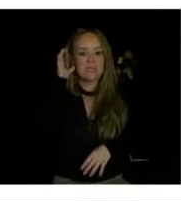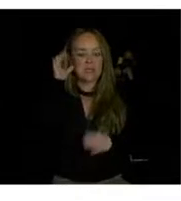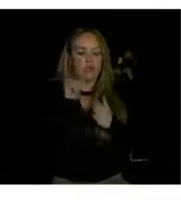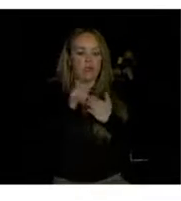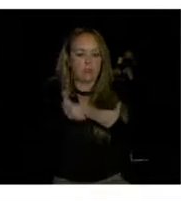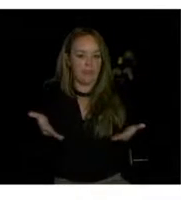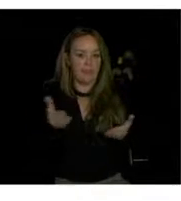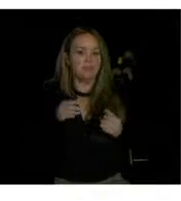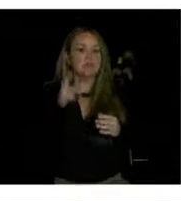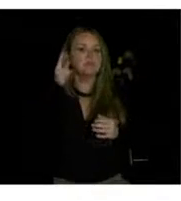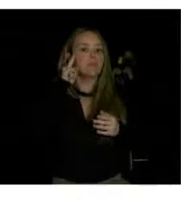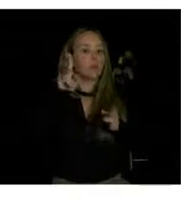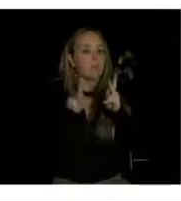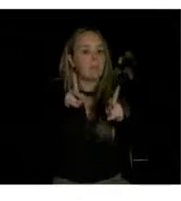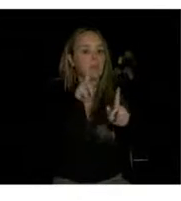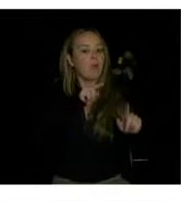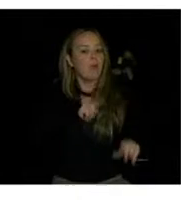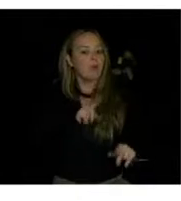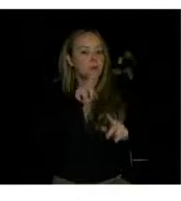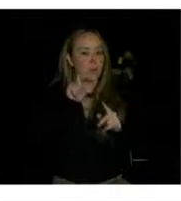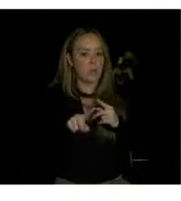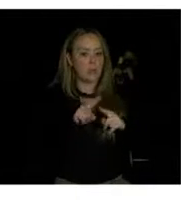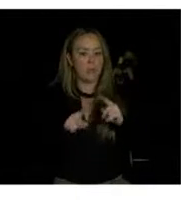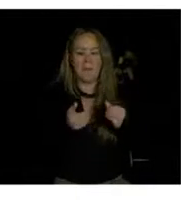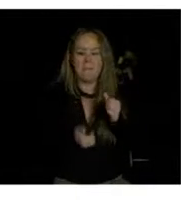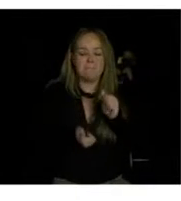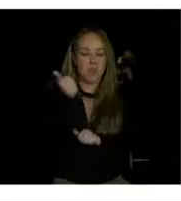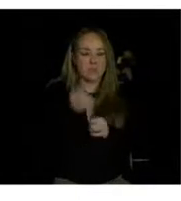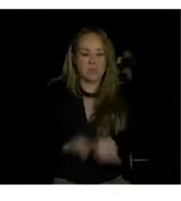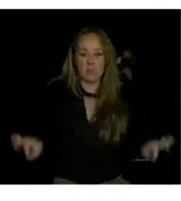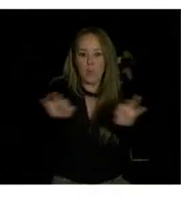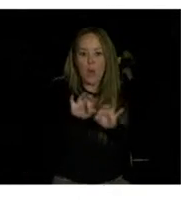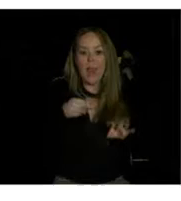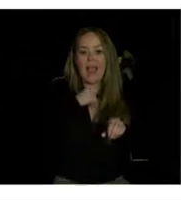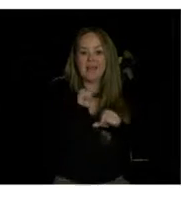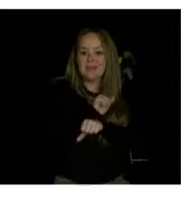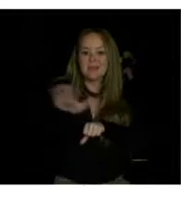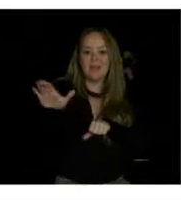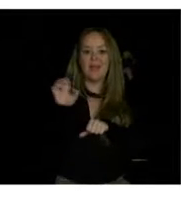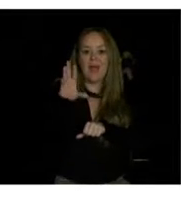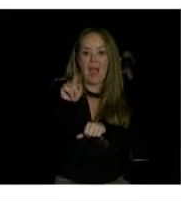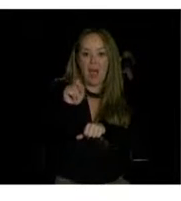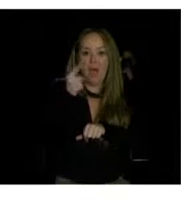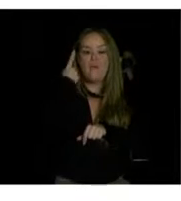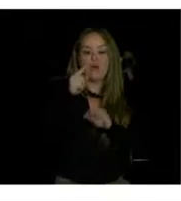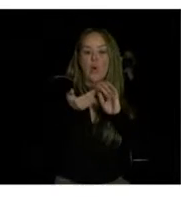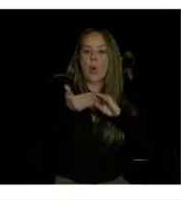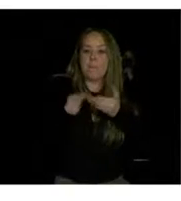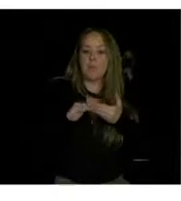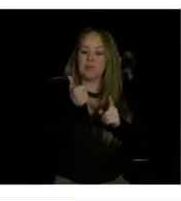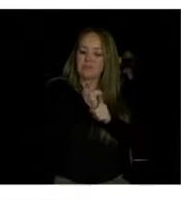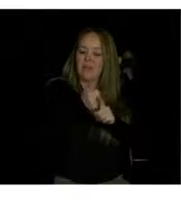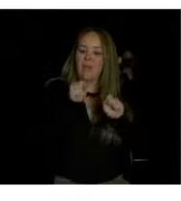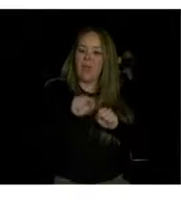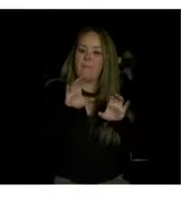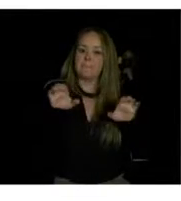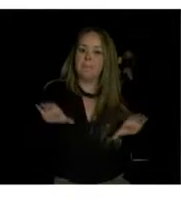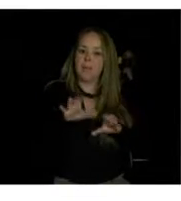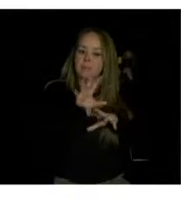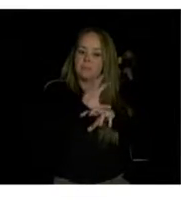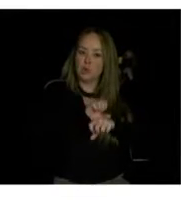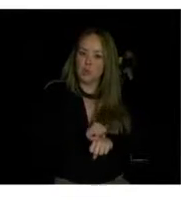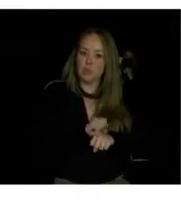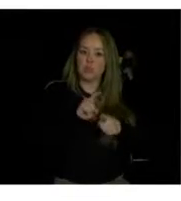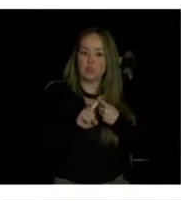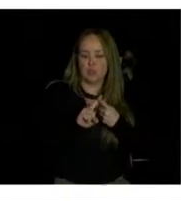those things and for people to answer the question. But more importantly, I sent it out so that the community could become acclimated